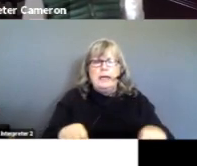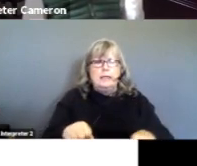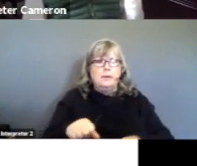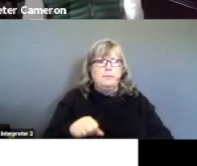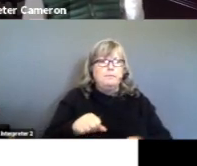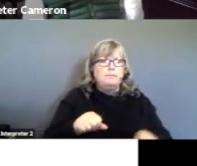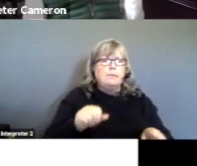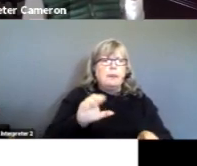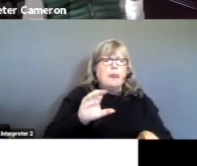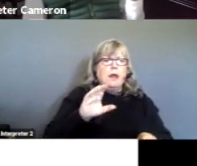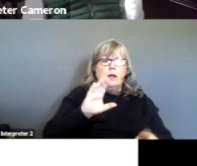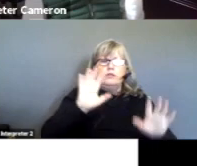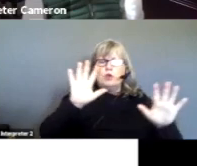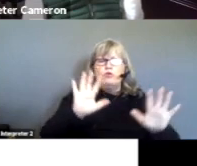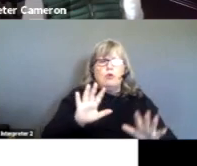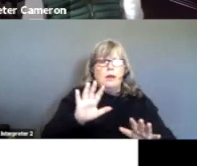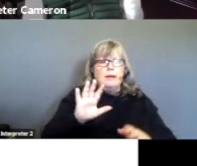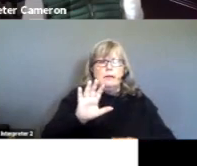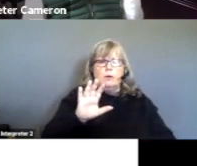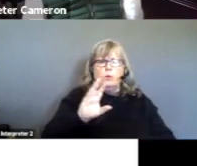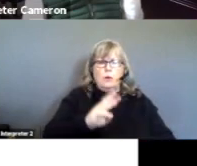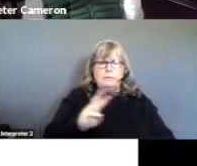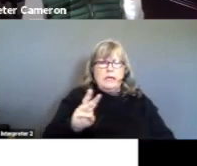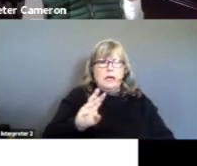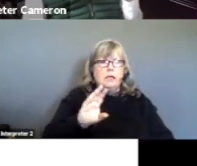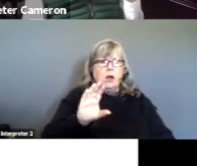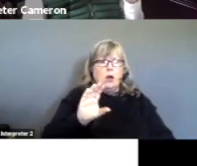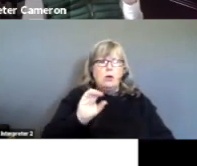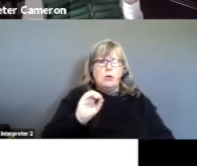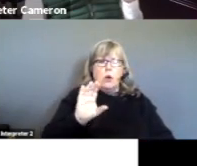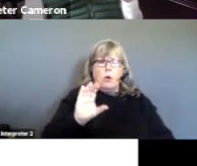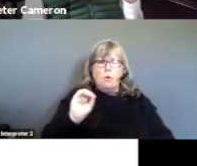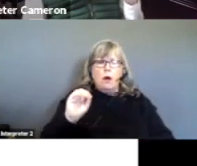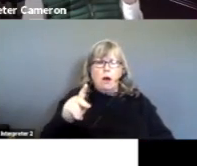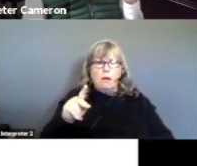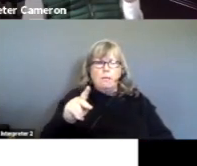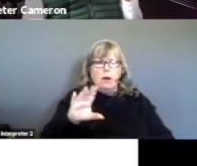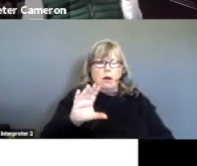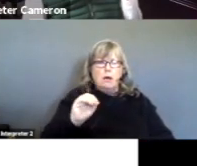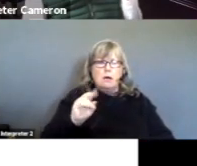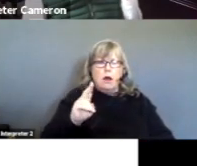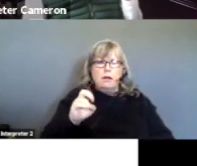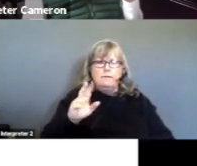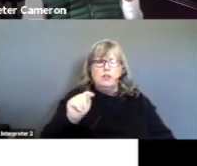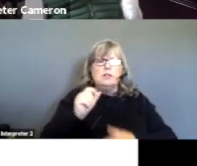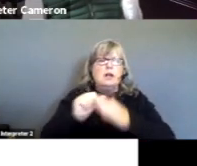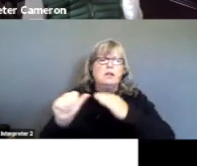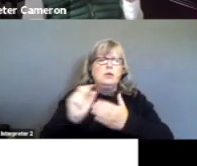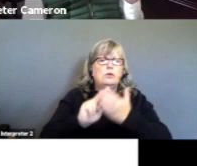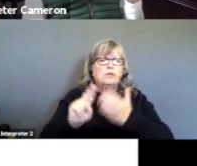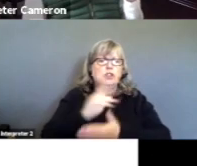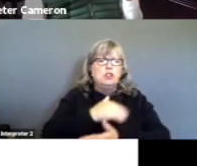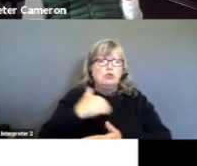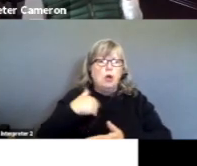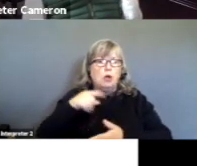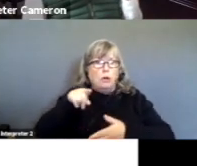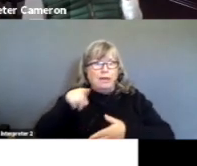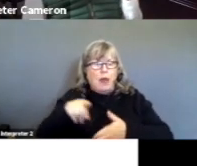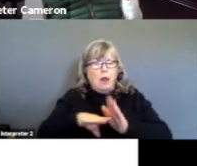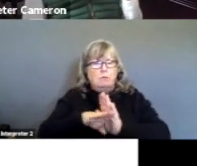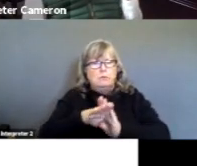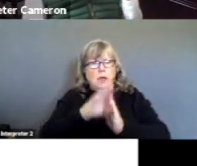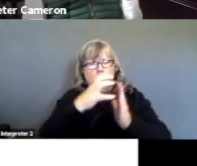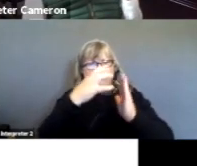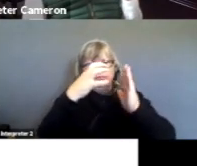Convert at the University of Toronto has done a very good report about how,